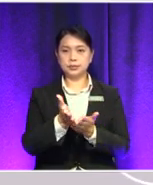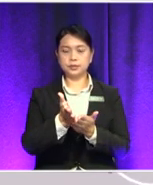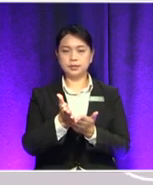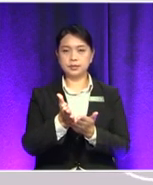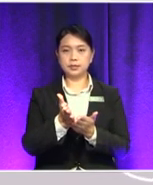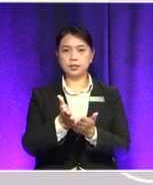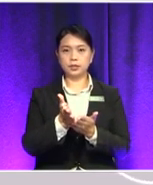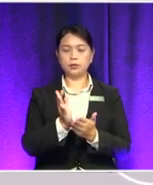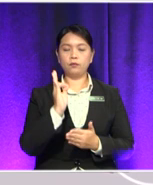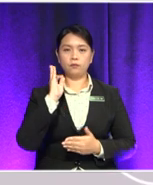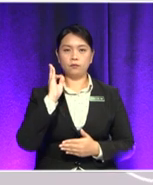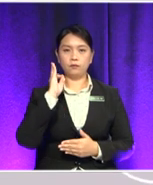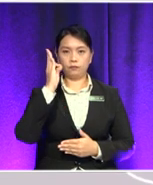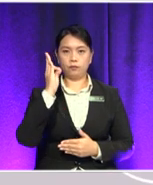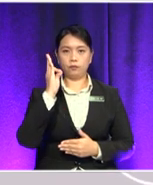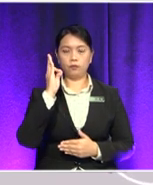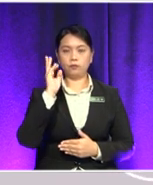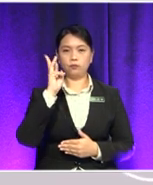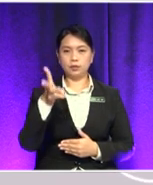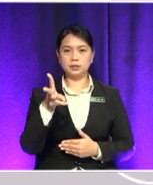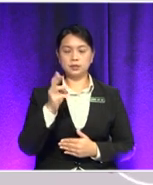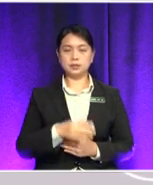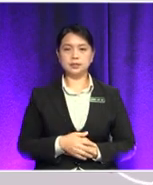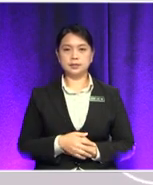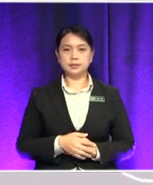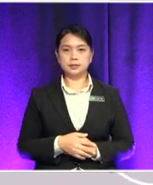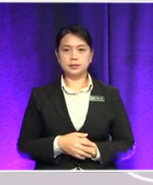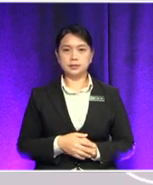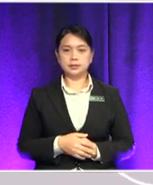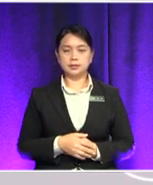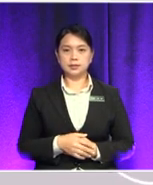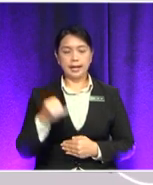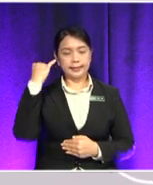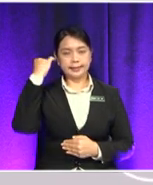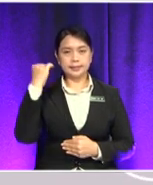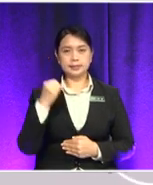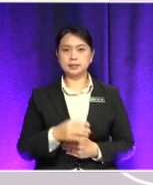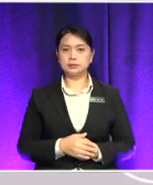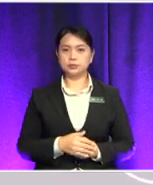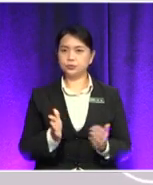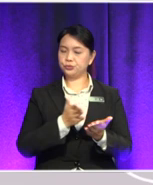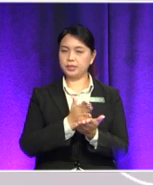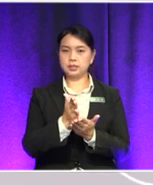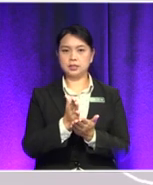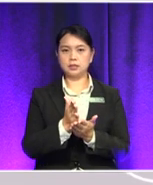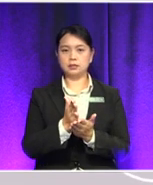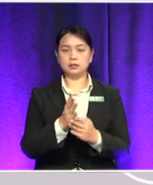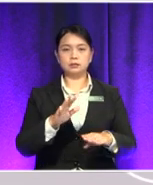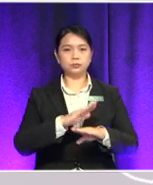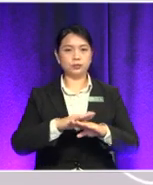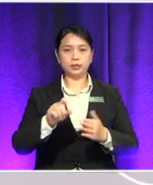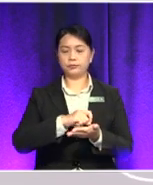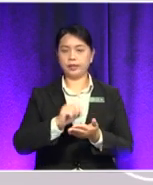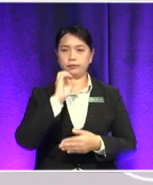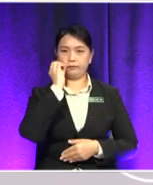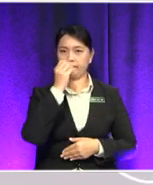write something, so the idea should be straightforward. Don't write flowery words or something that is improper